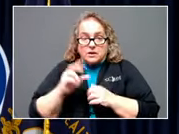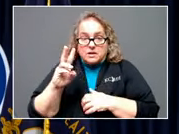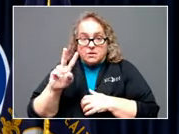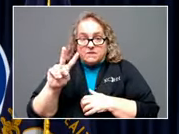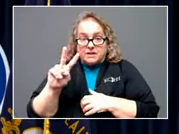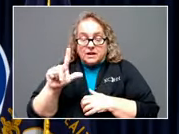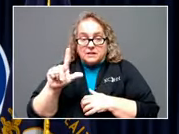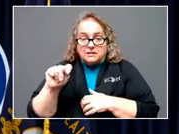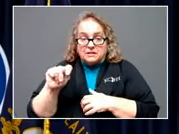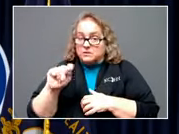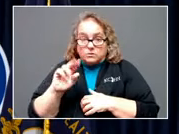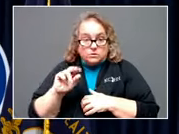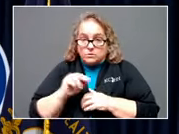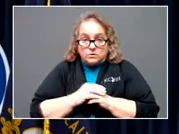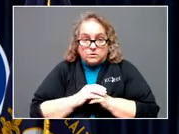Nope.